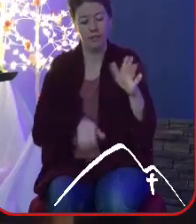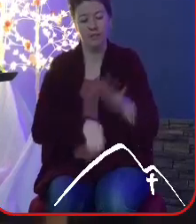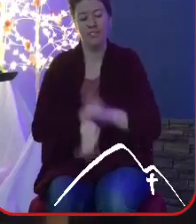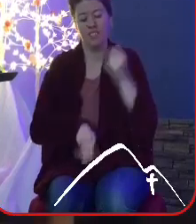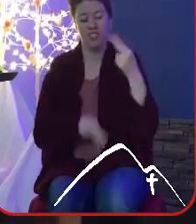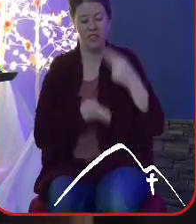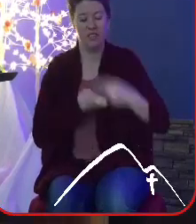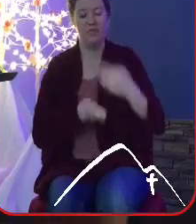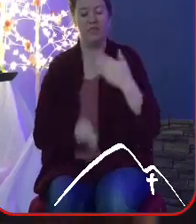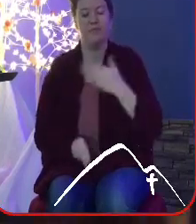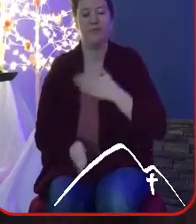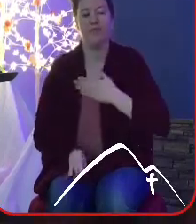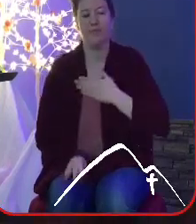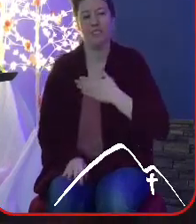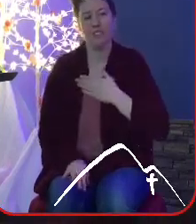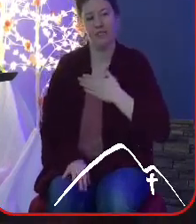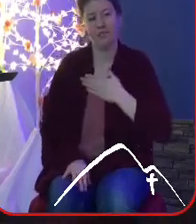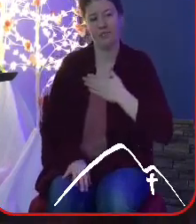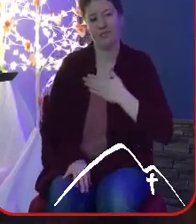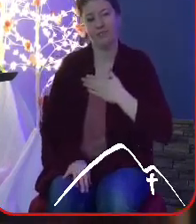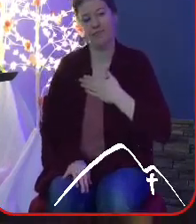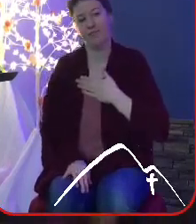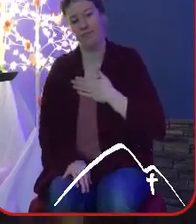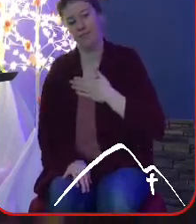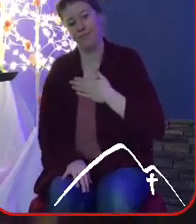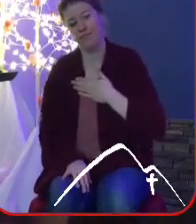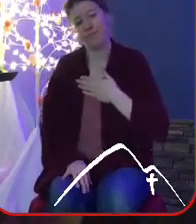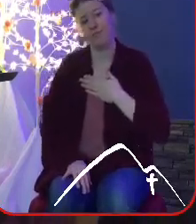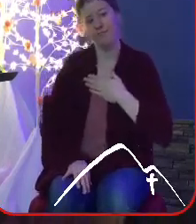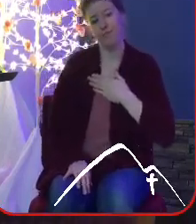Love has called my name.